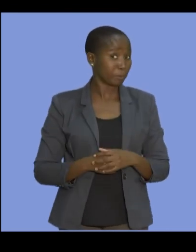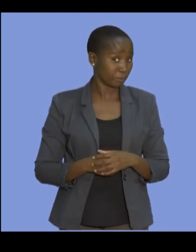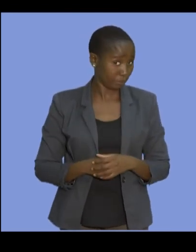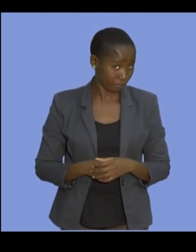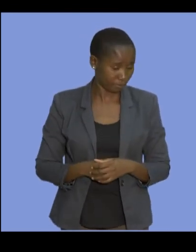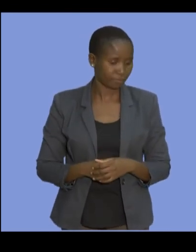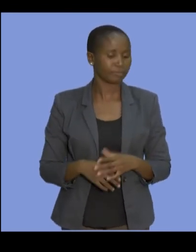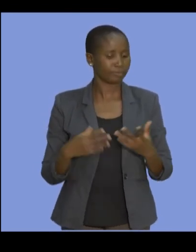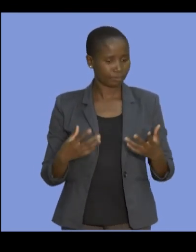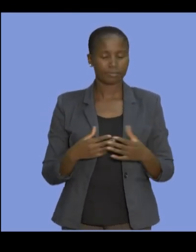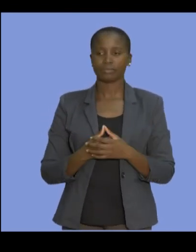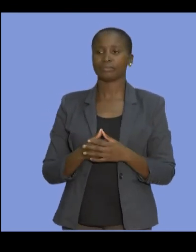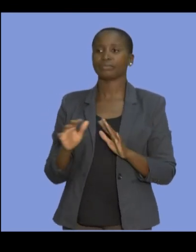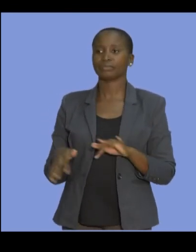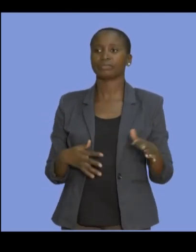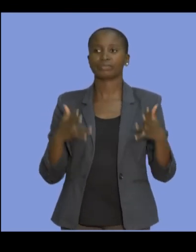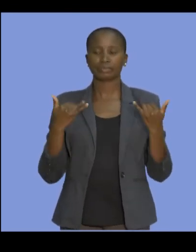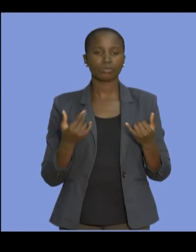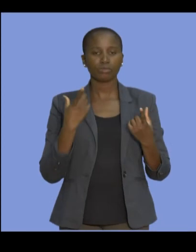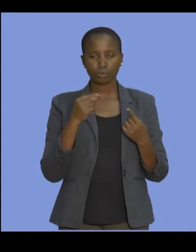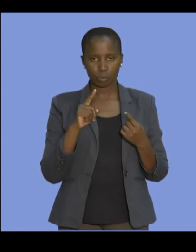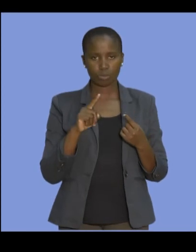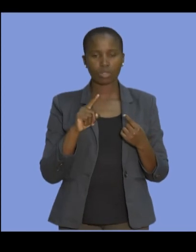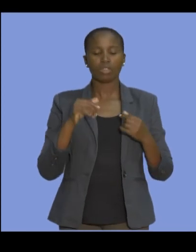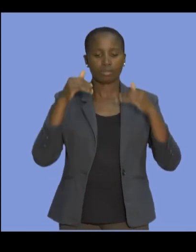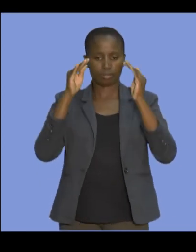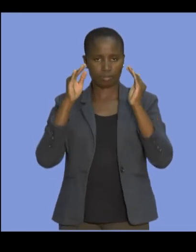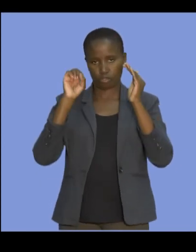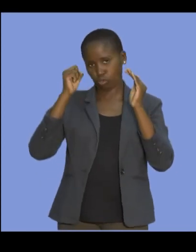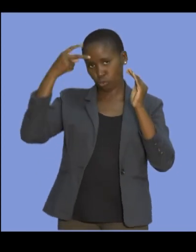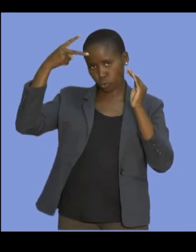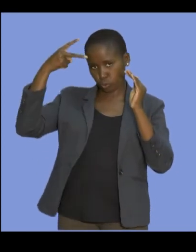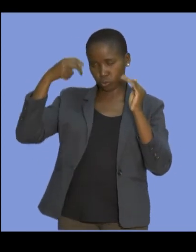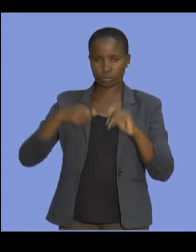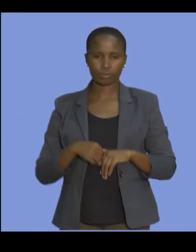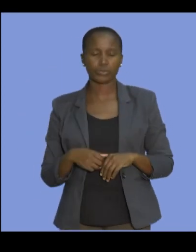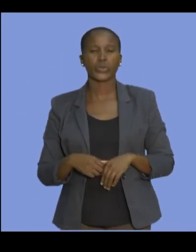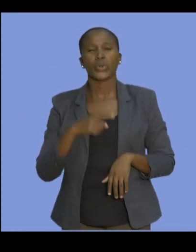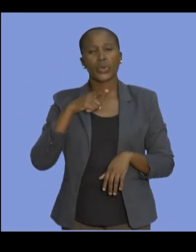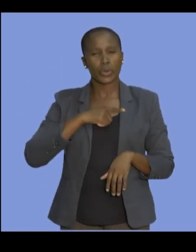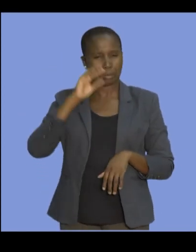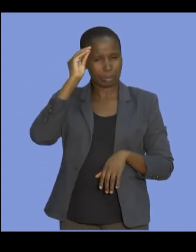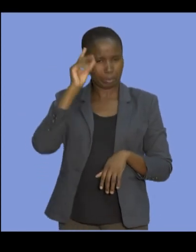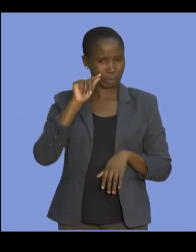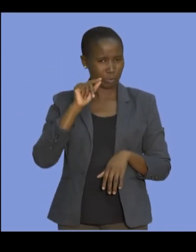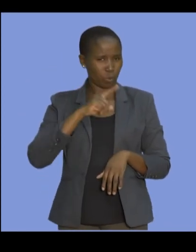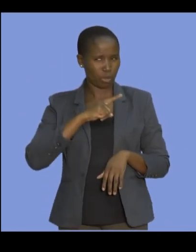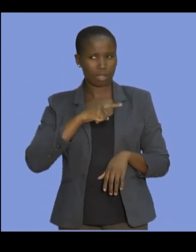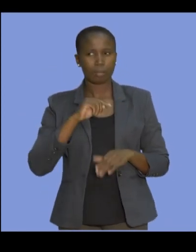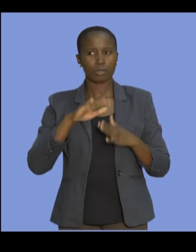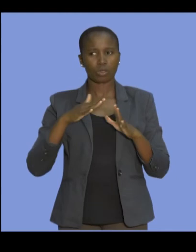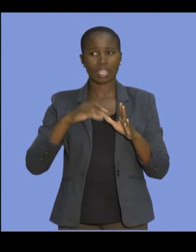And what are you going to do? We're going to square that. Because what is interesting, if you just add all